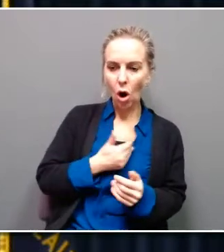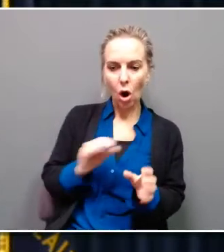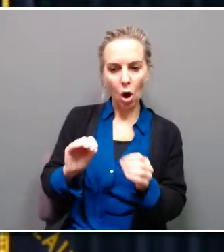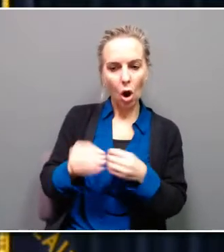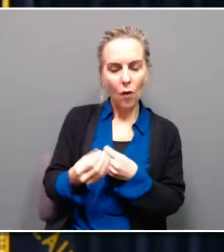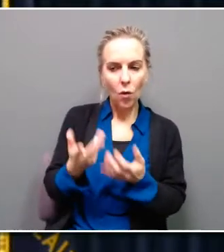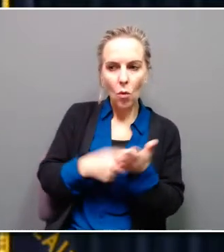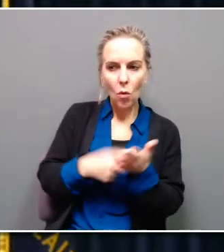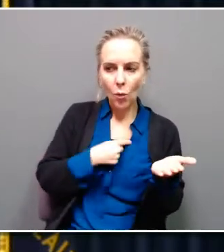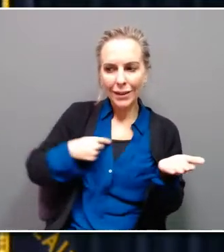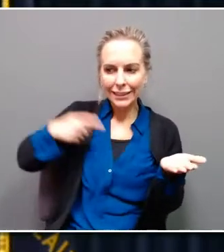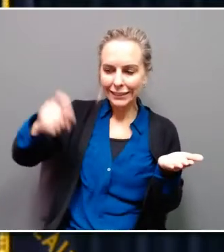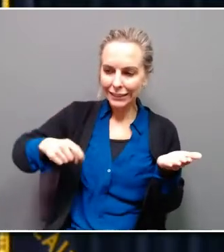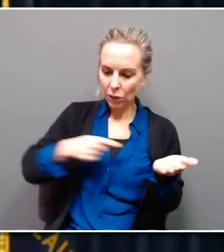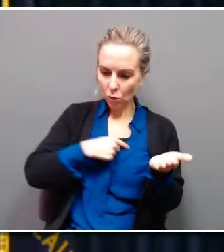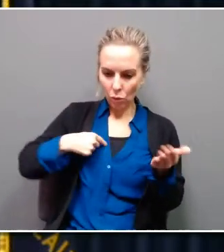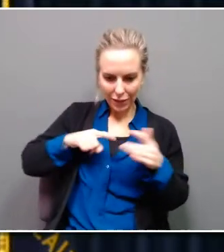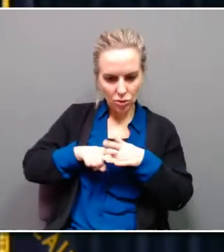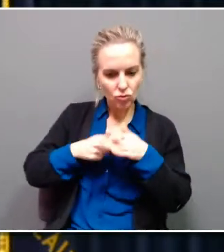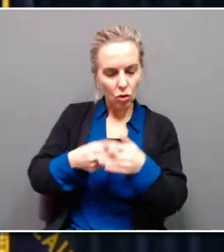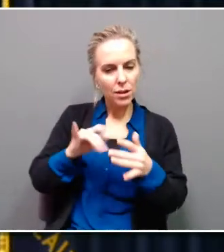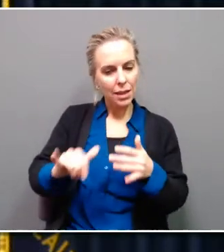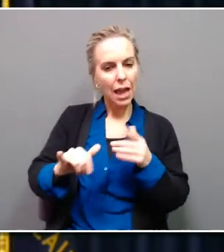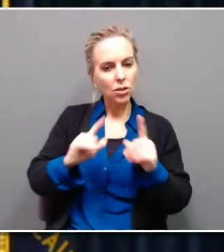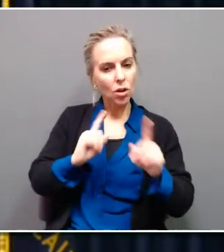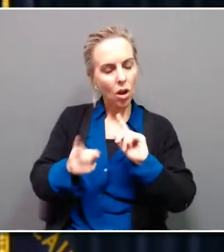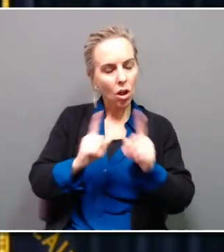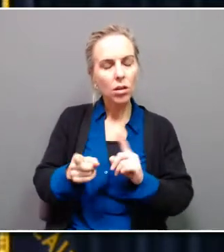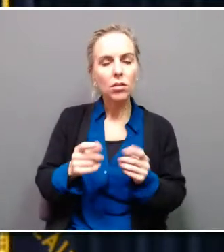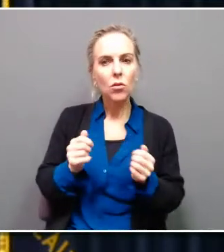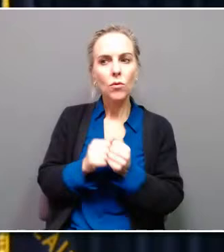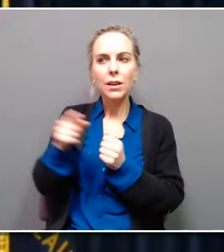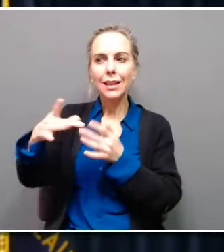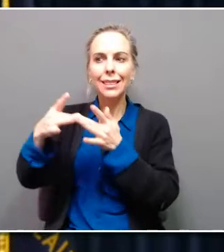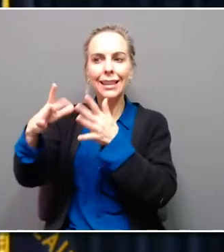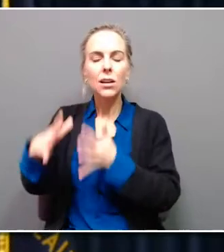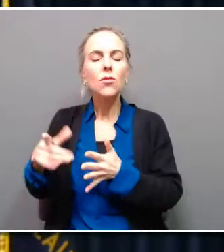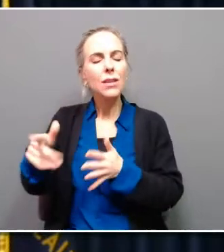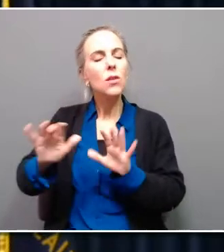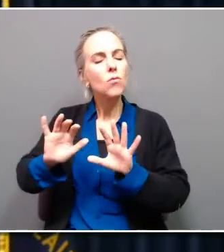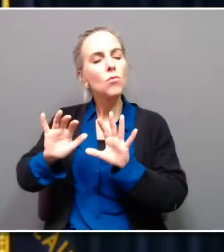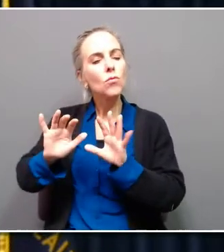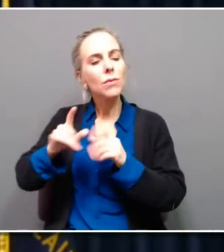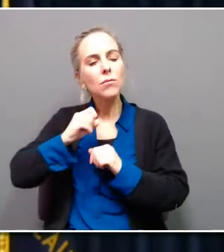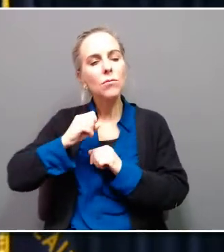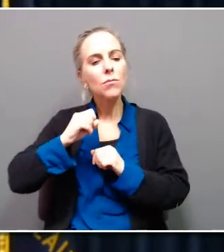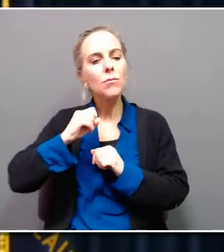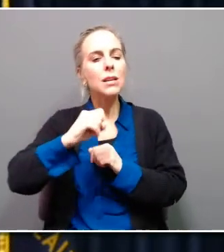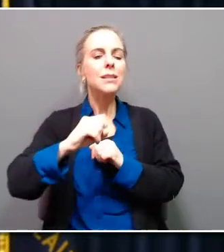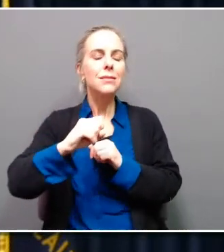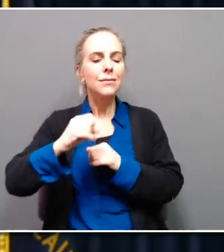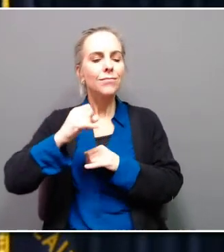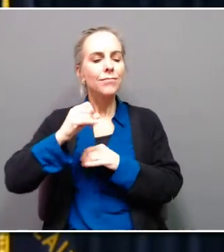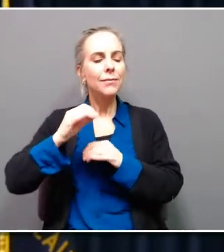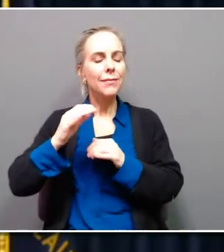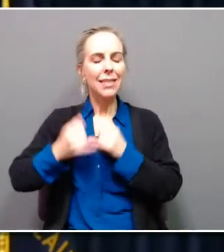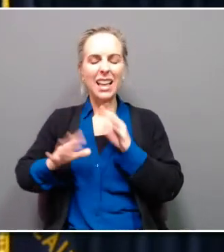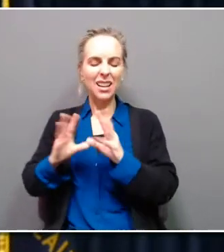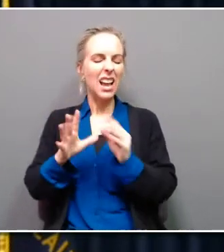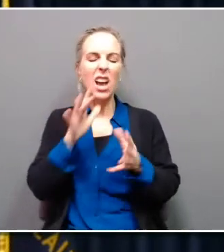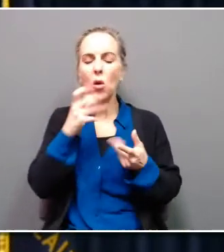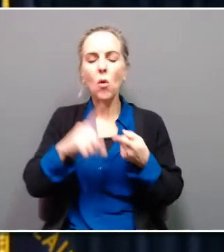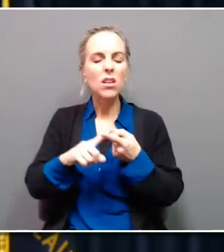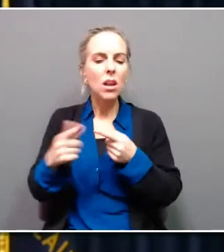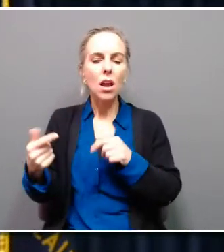that we started that with leadership, though they had pushed in the last session. So listen, I don't want to get in the back and forth